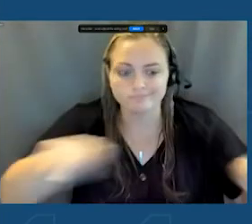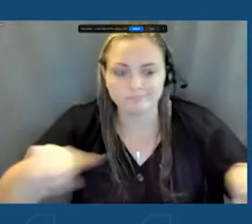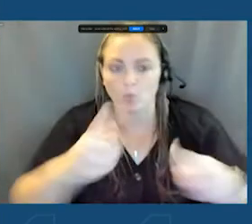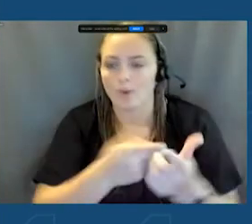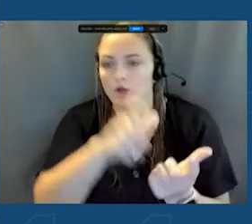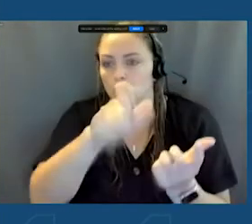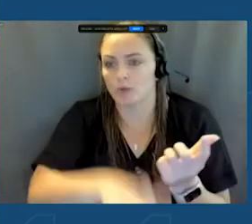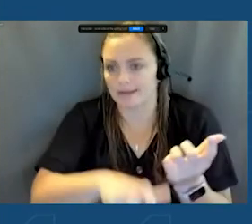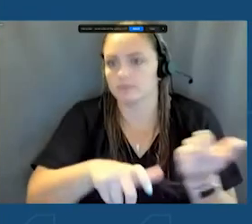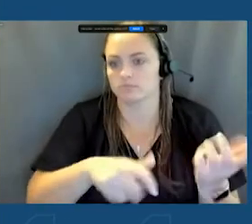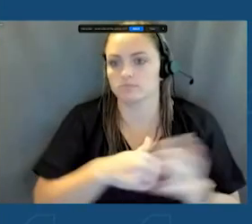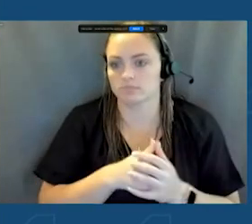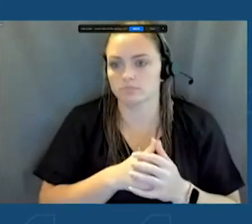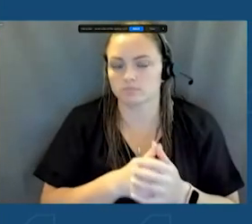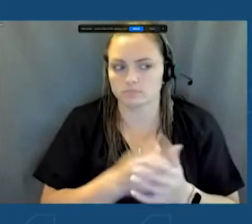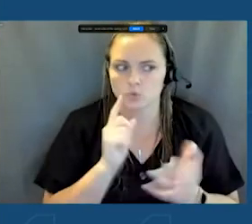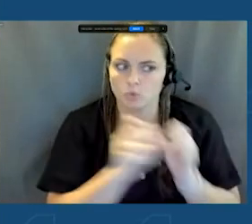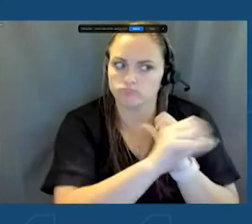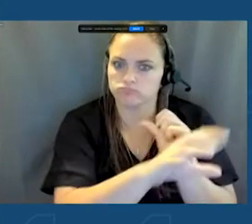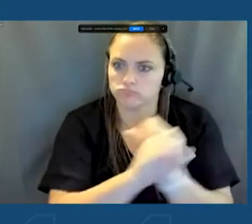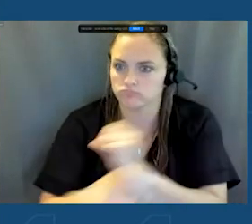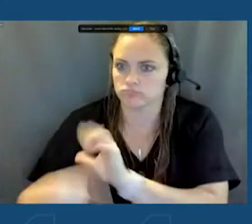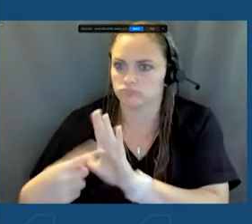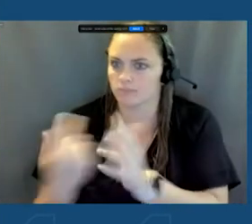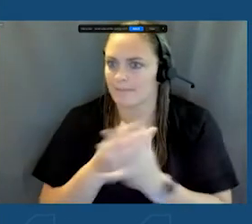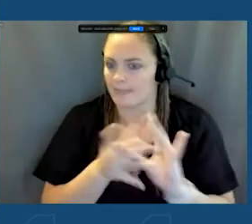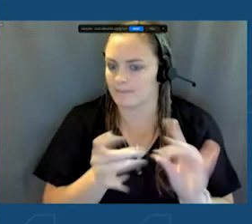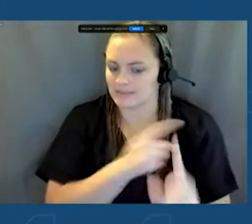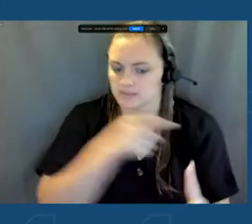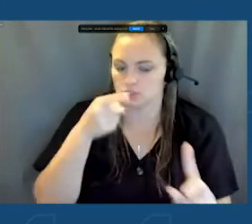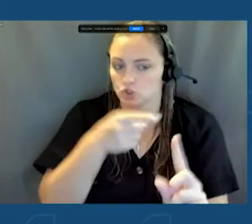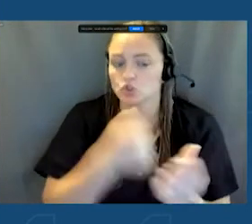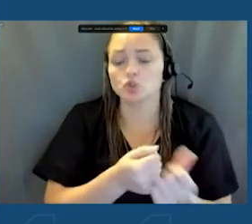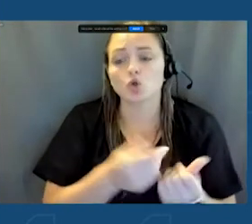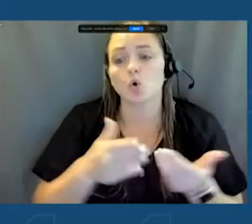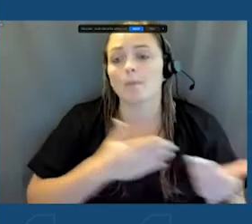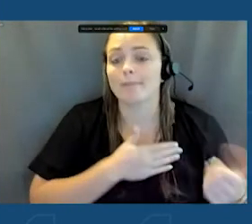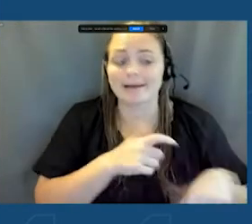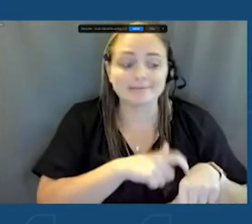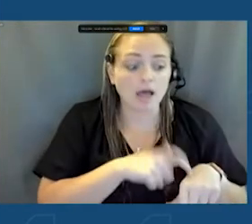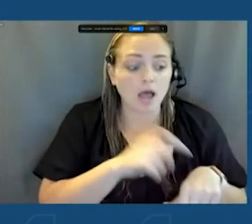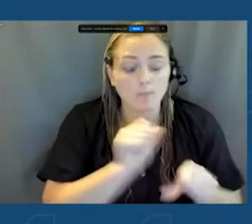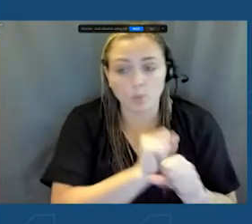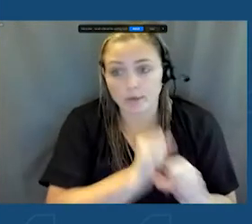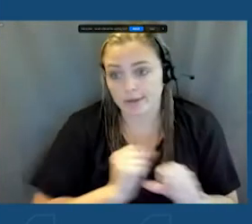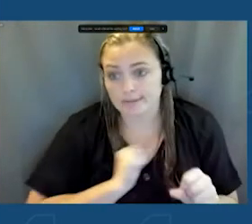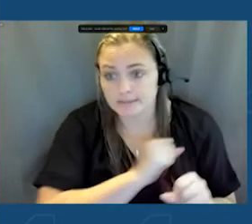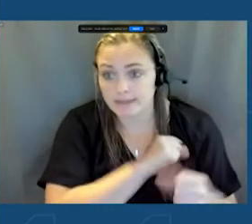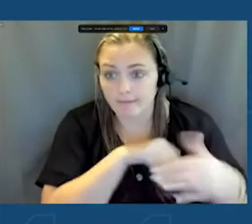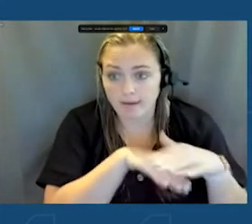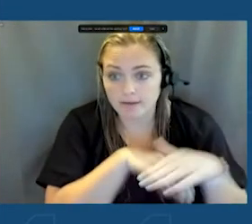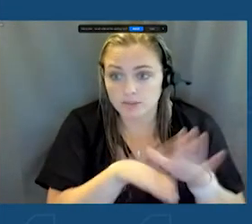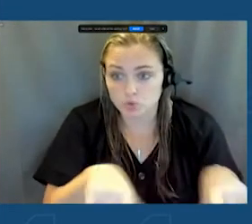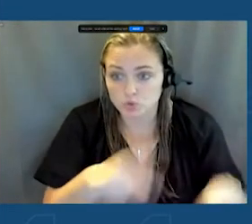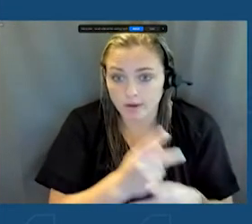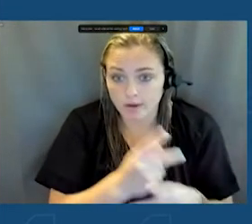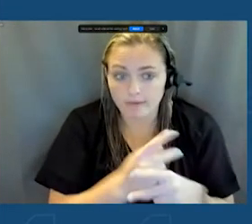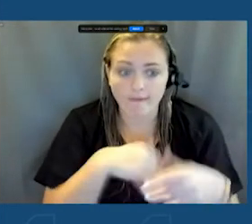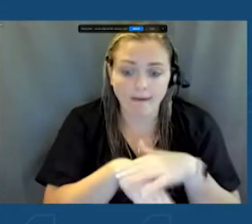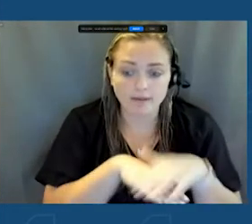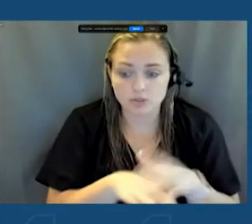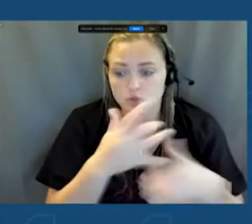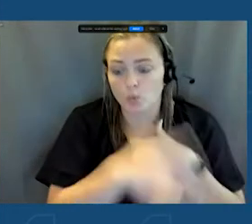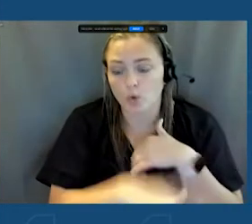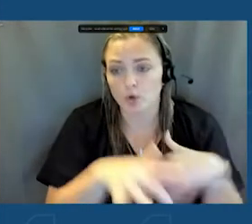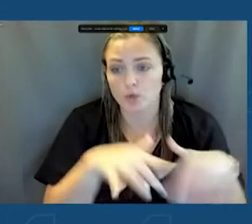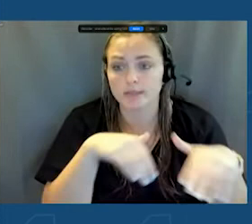out. Also, as the governor said, throughout my time in the Senate, access to child care, access to early childhood